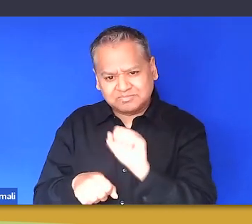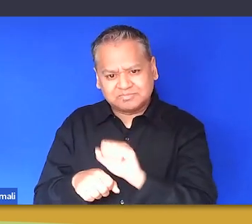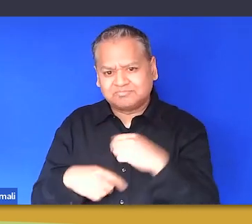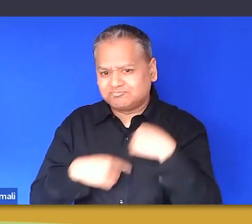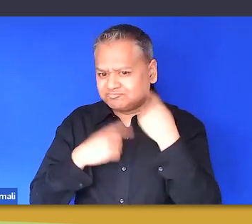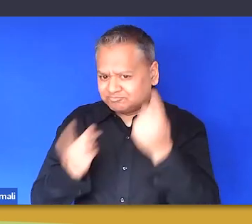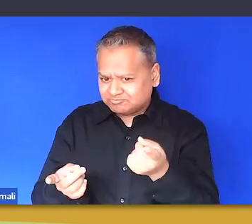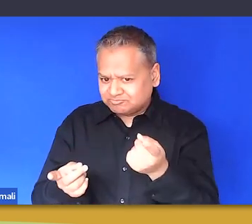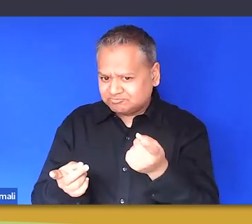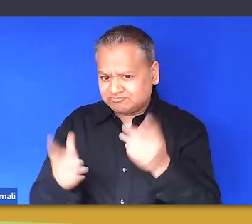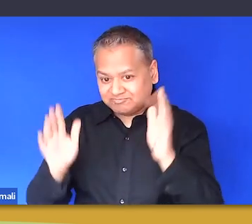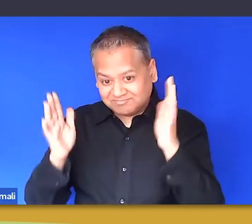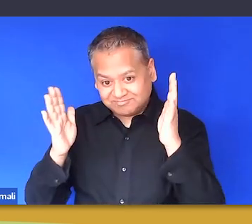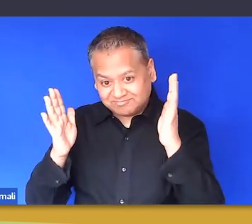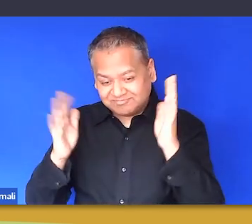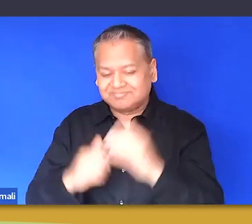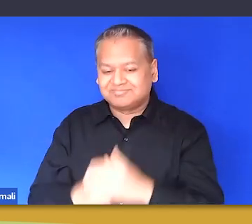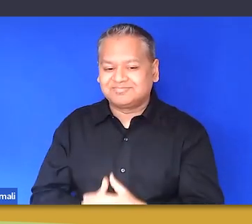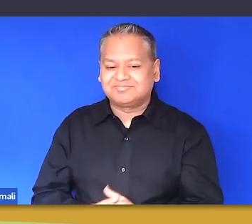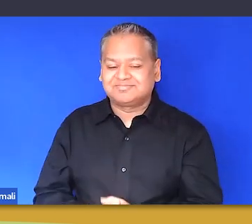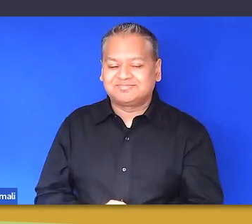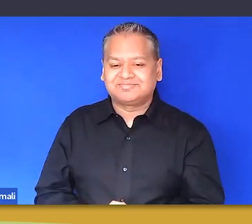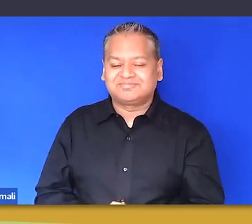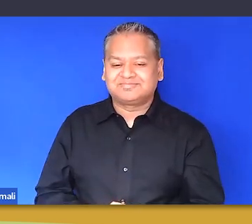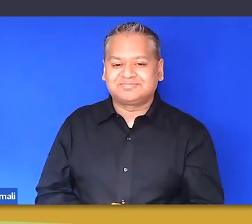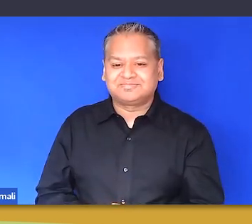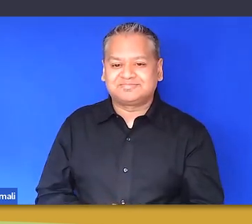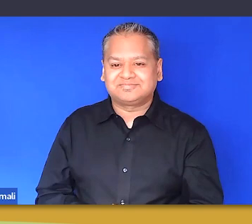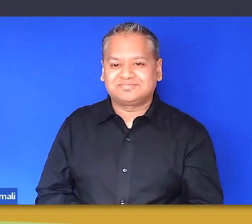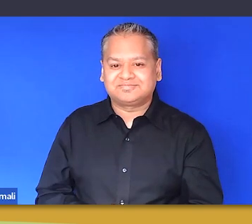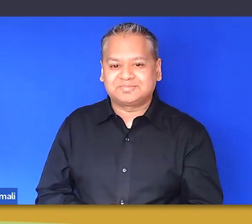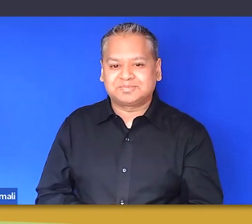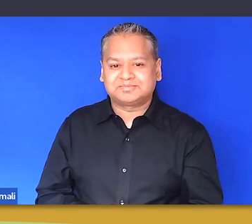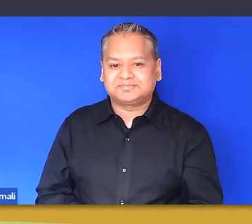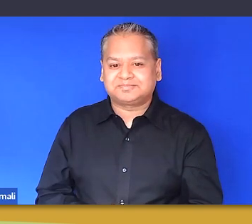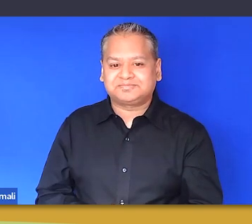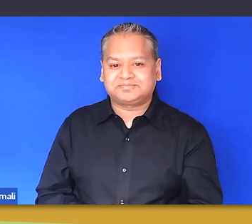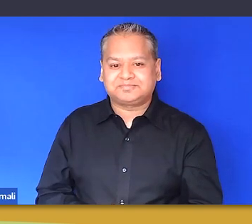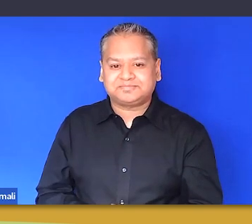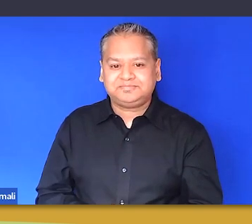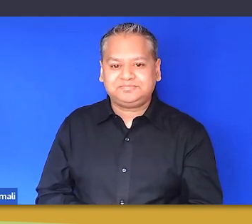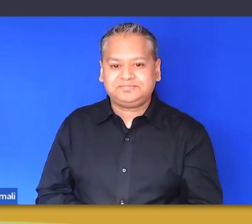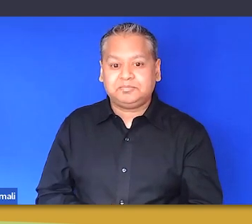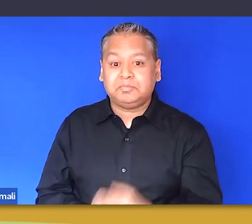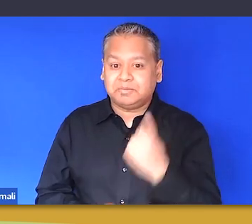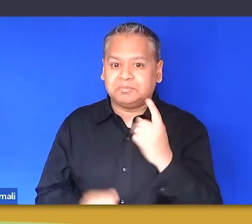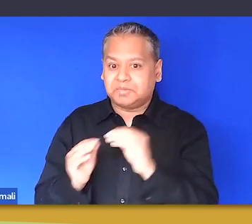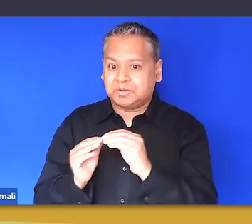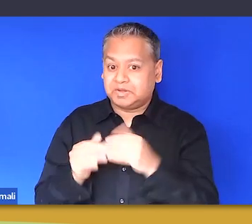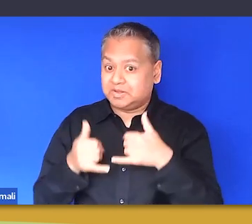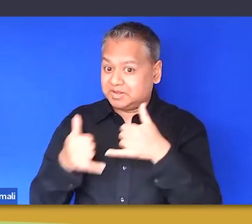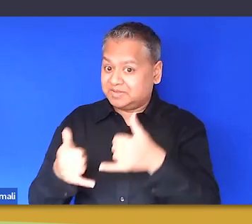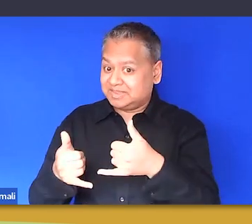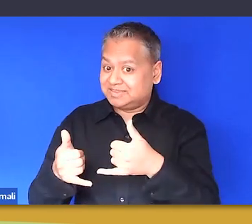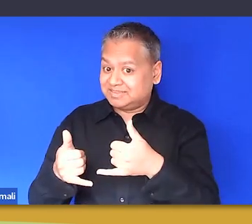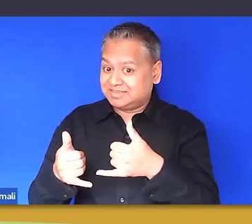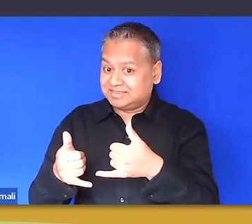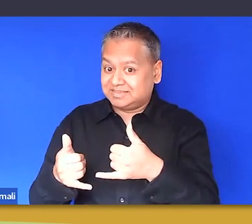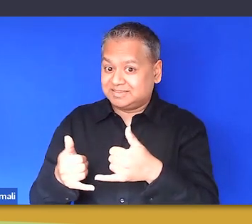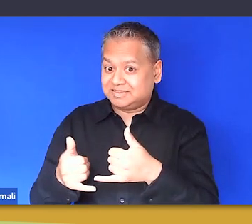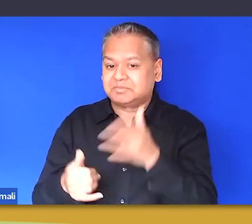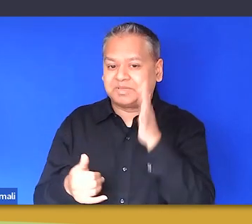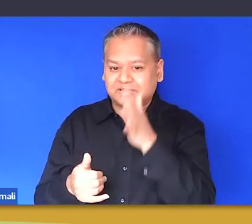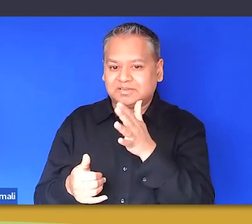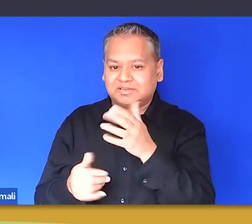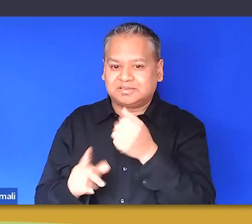much. Now, before we introduce our last finalist, Hassan will take a moment to tell us about the award.